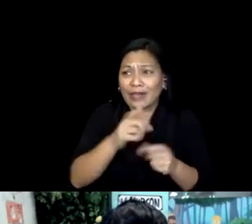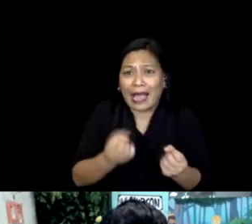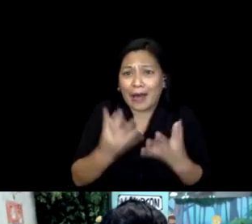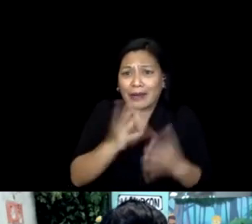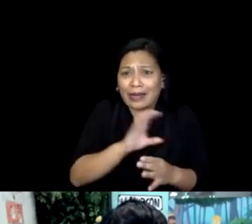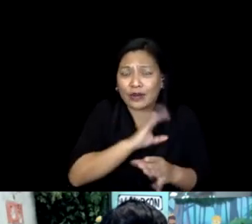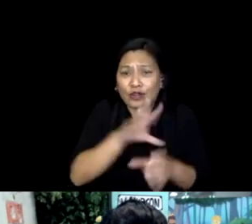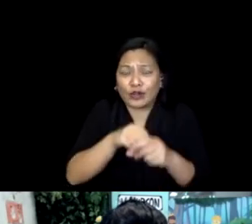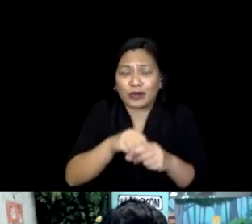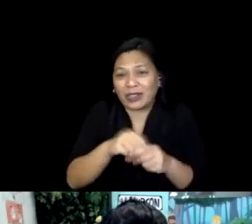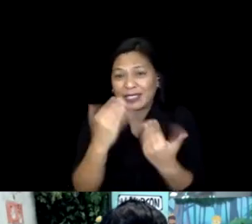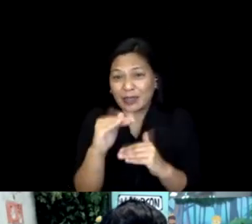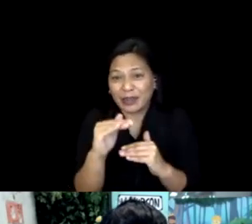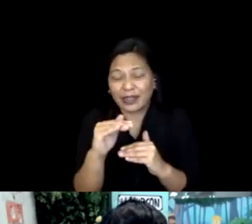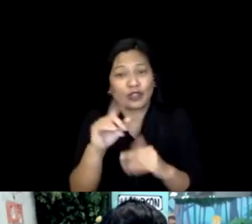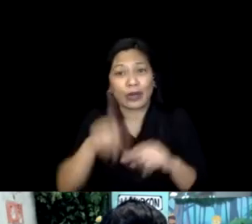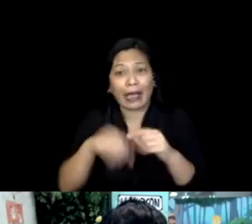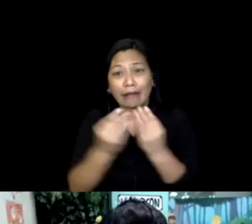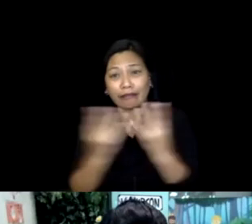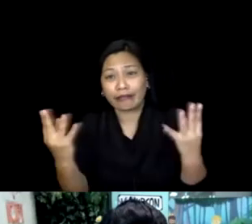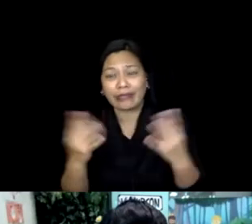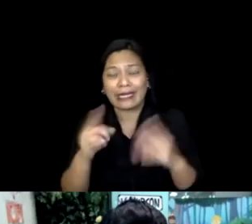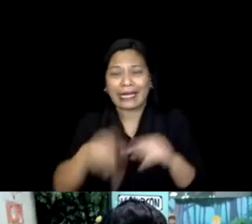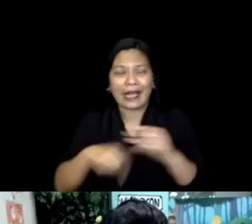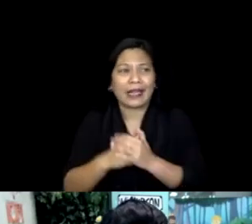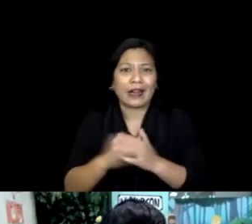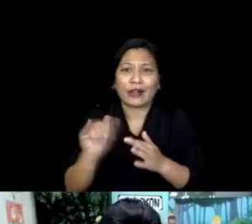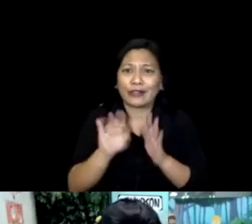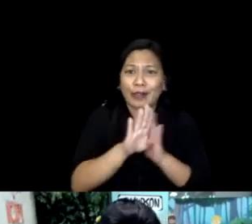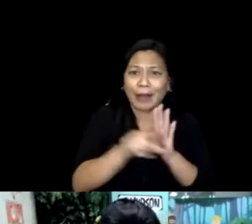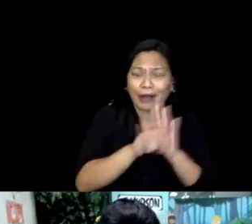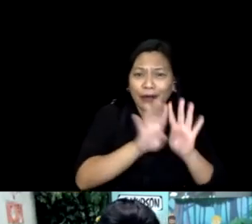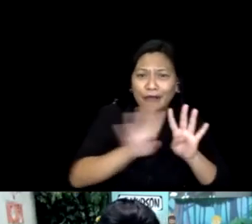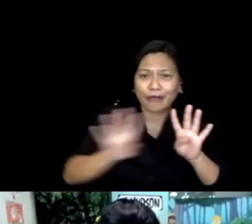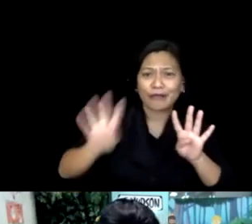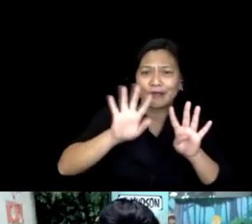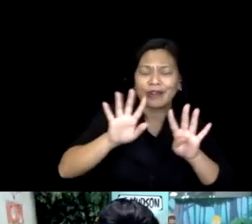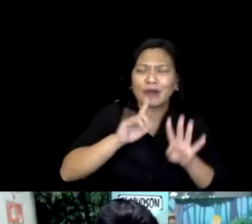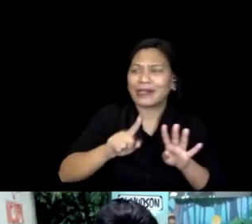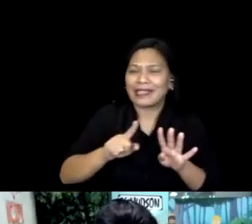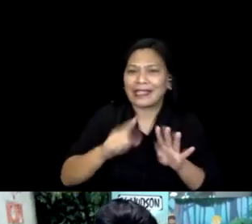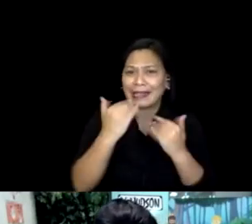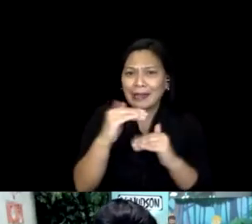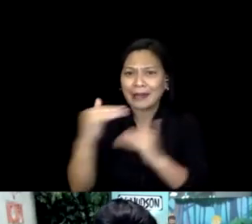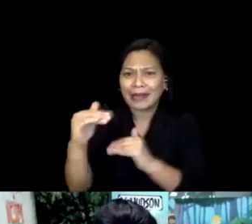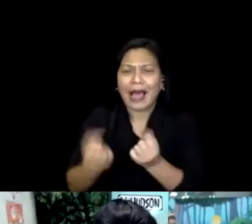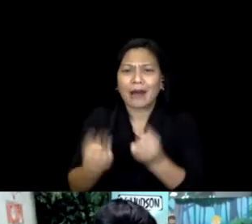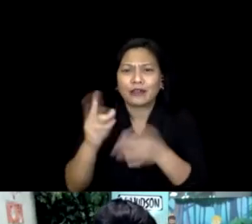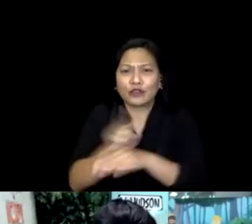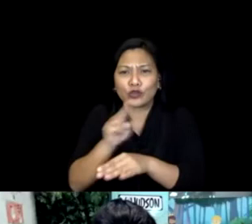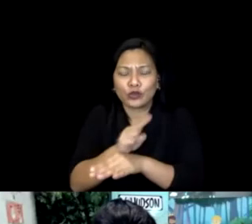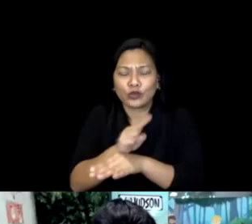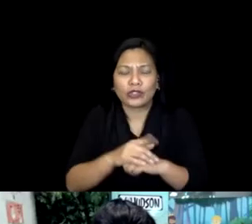like backgrounds we're able to have, you know, there are only a number of those that we can have. So why you're putting